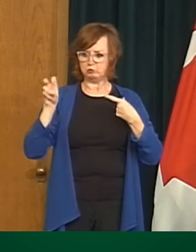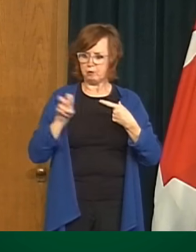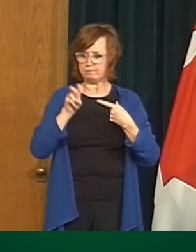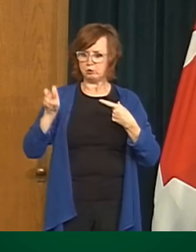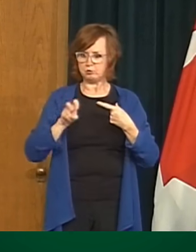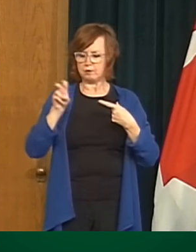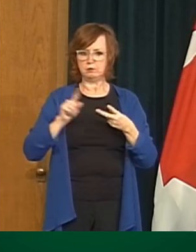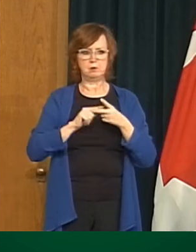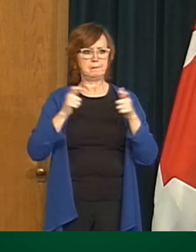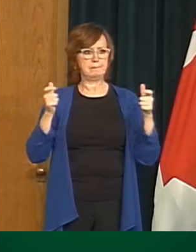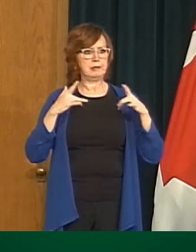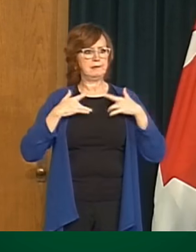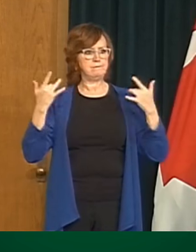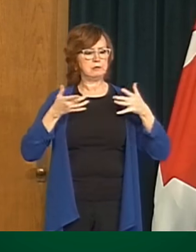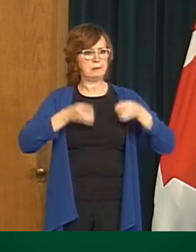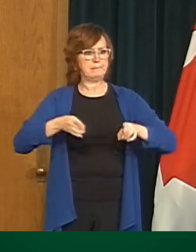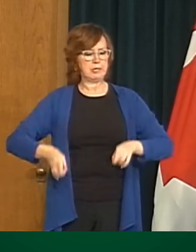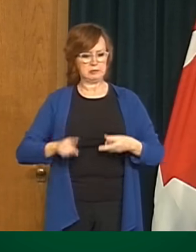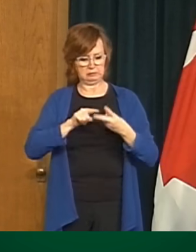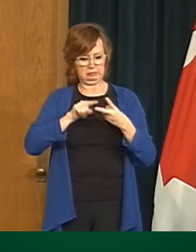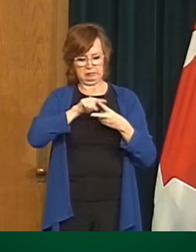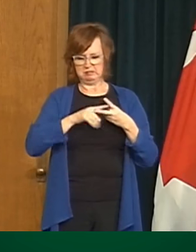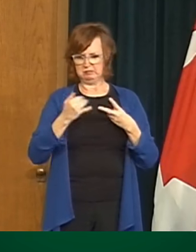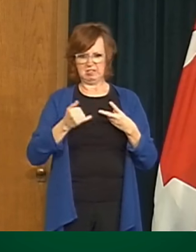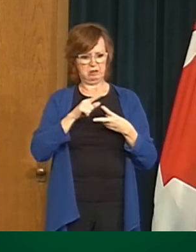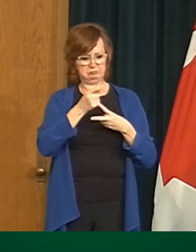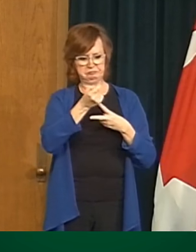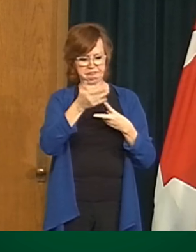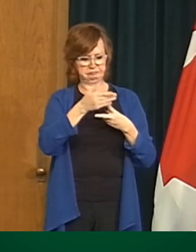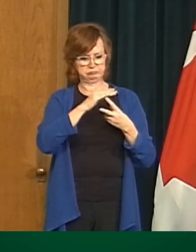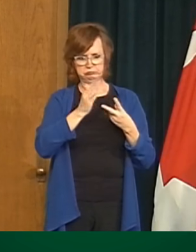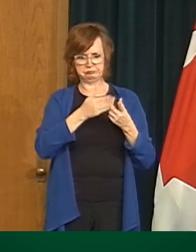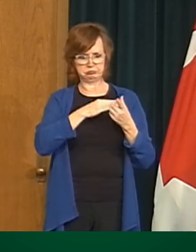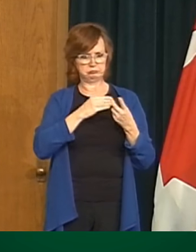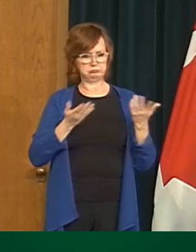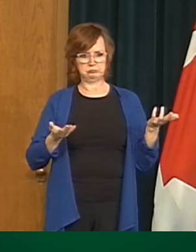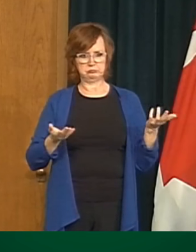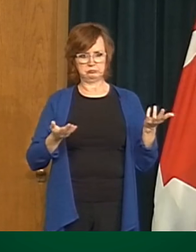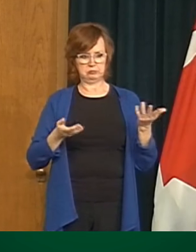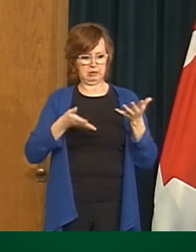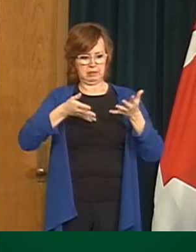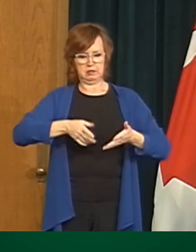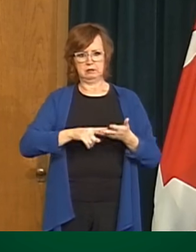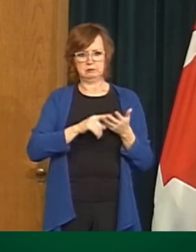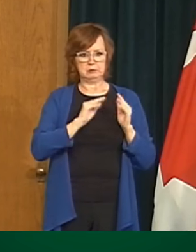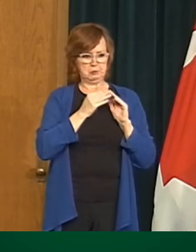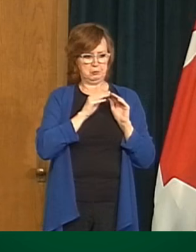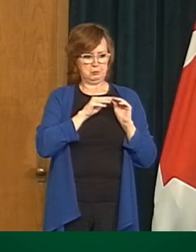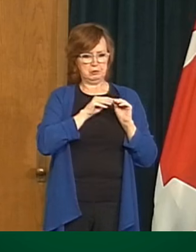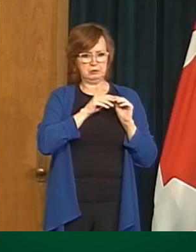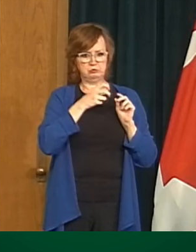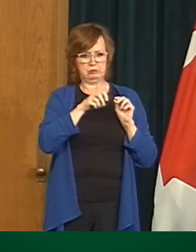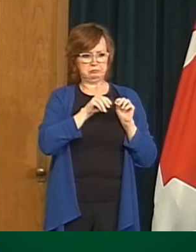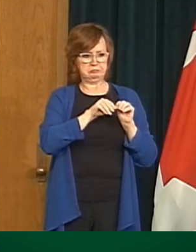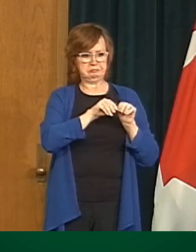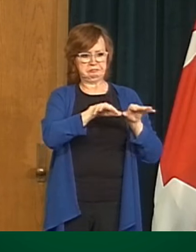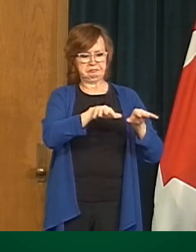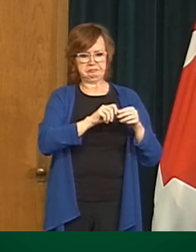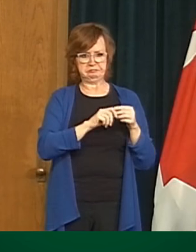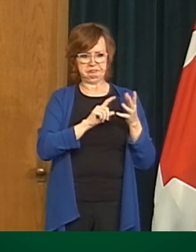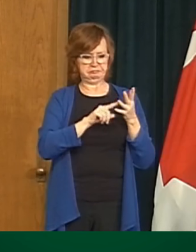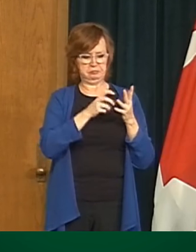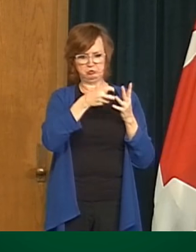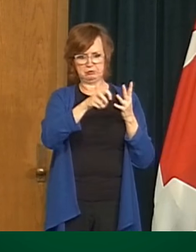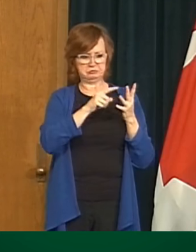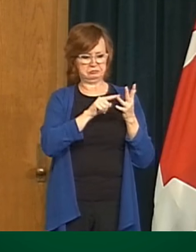community transfer, and it is stemming out of community transfer in the northwestern portions of our province. You're seeing, and you said